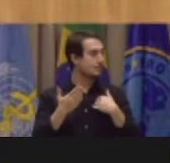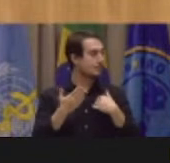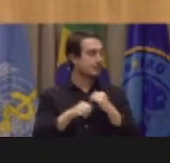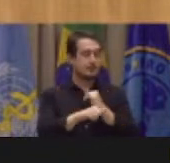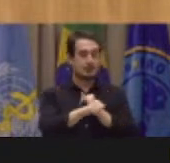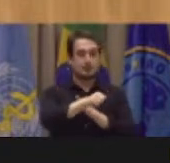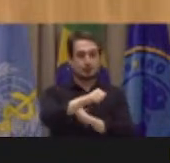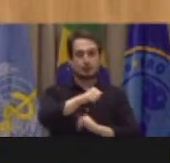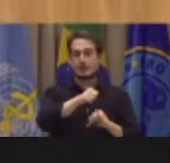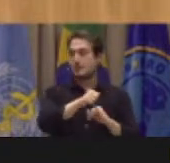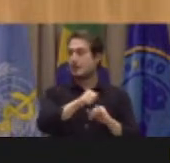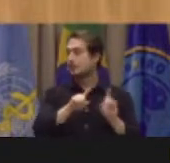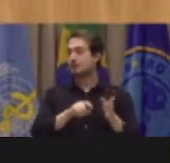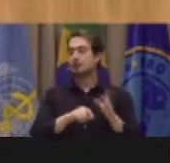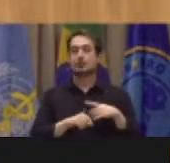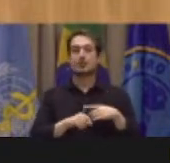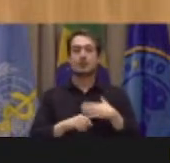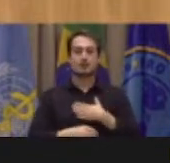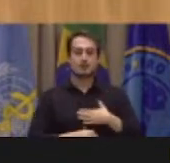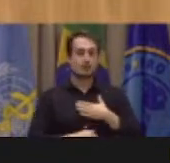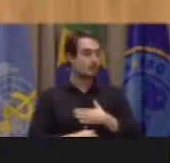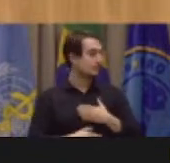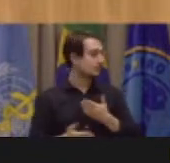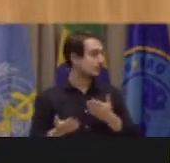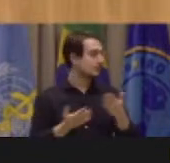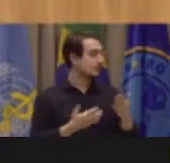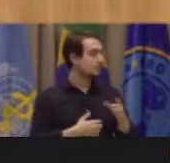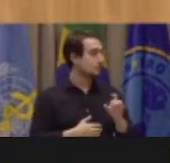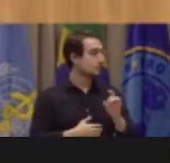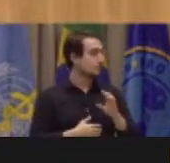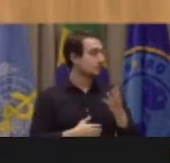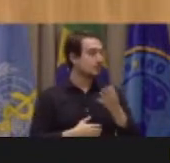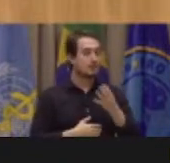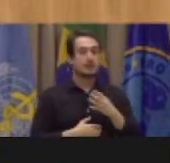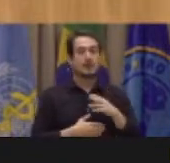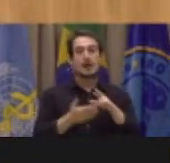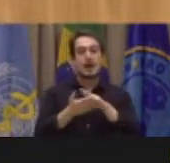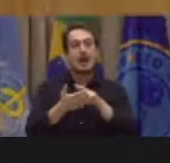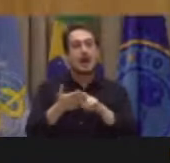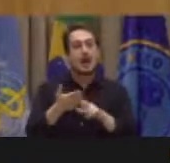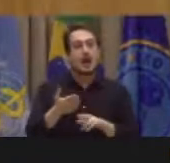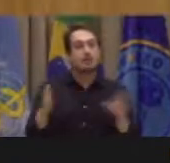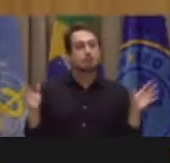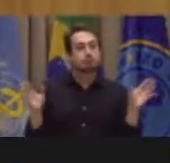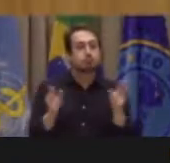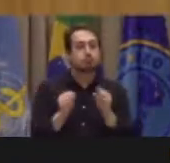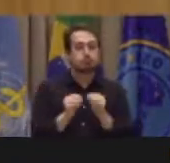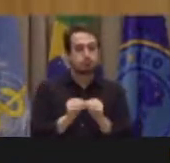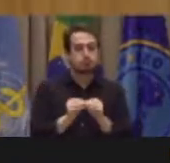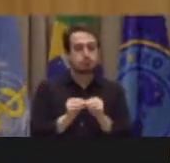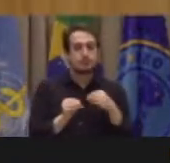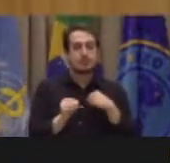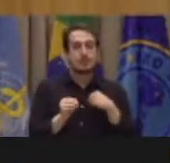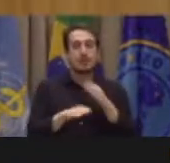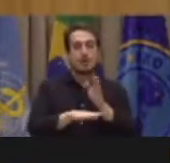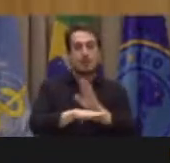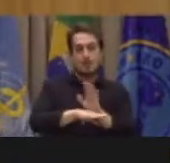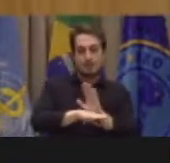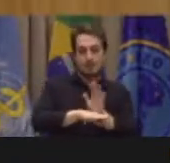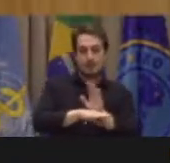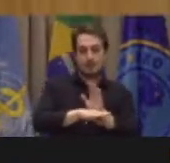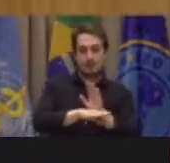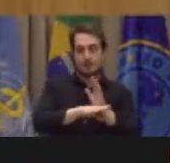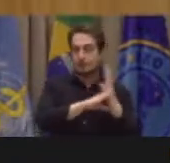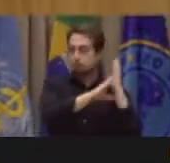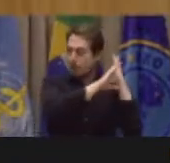on behalf of the hospital, I just wanted to report very briefly a